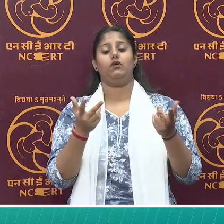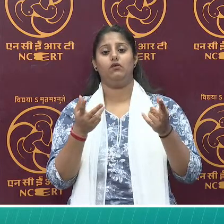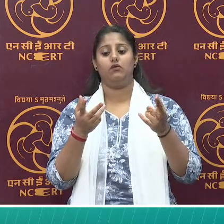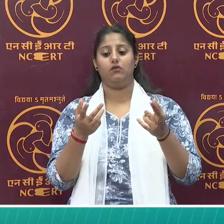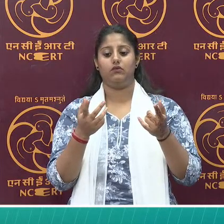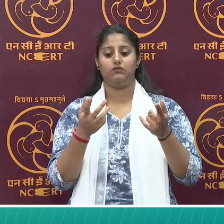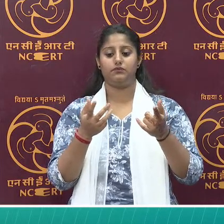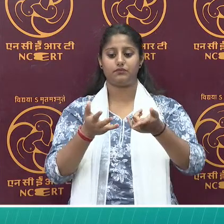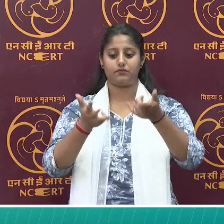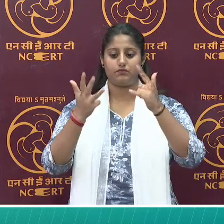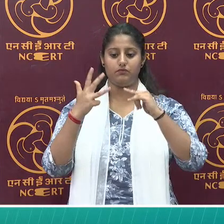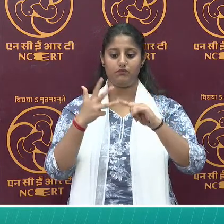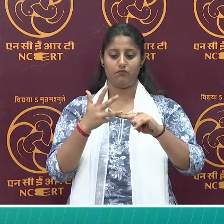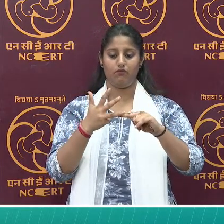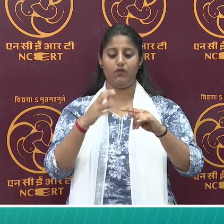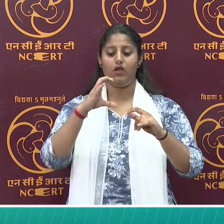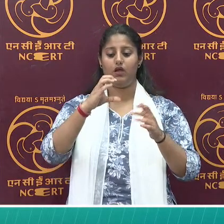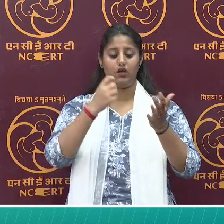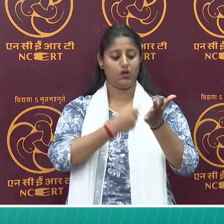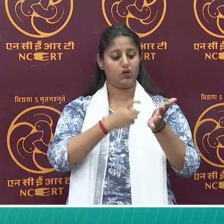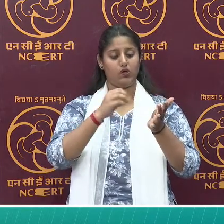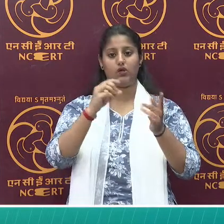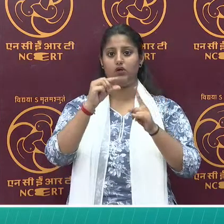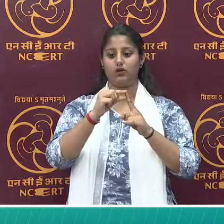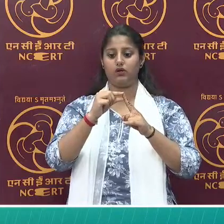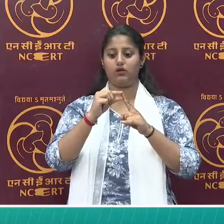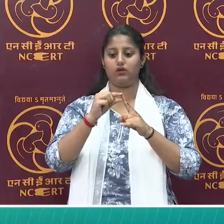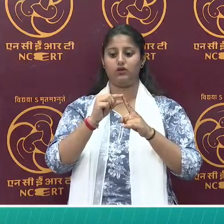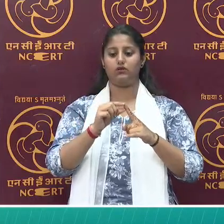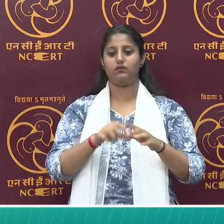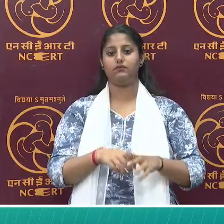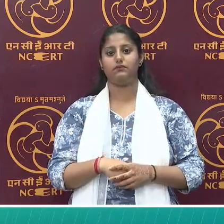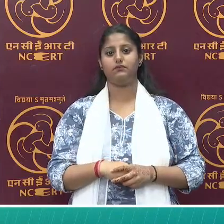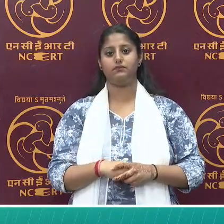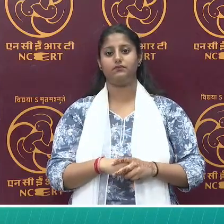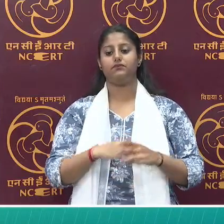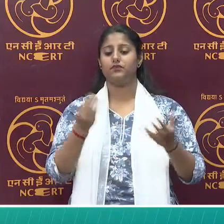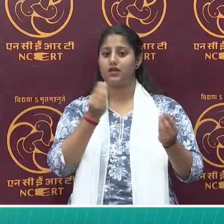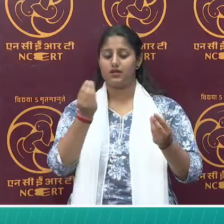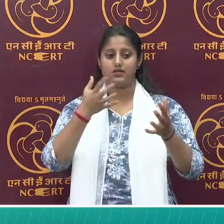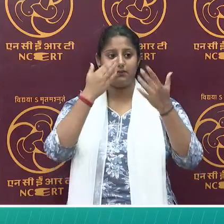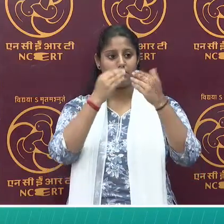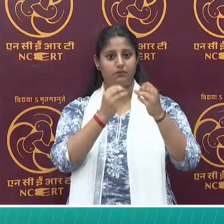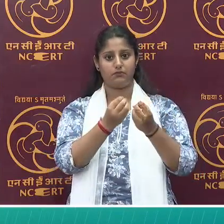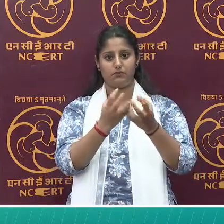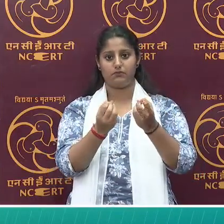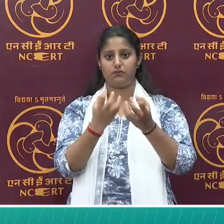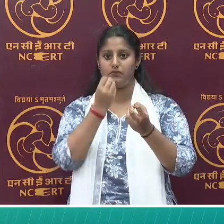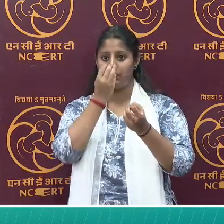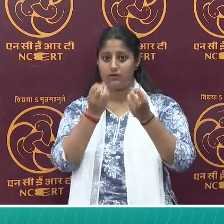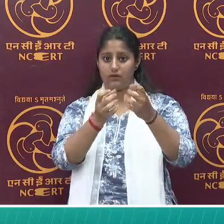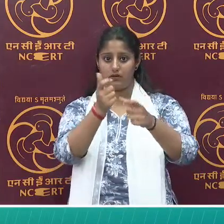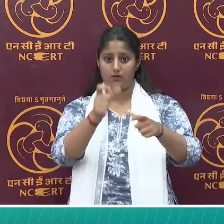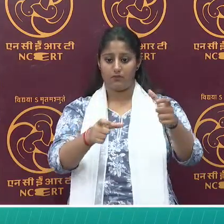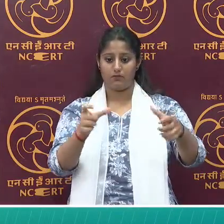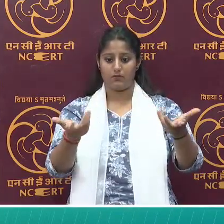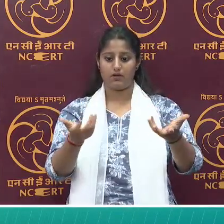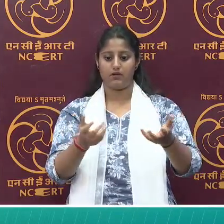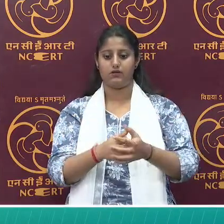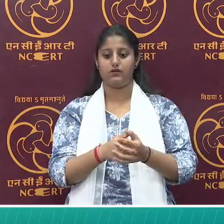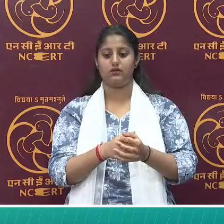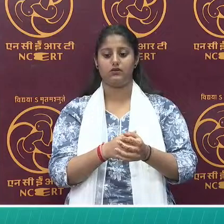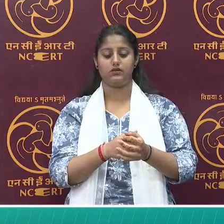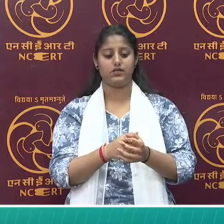the soil from plants, dead remains of the plants and the fecal matter, it regain